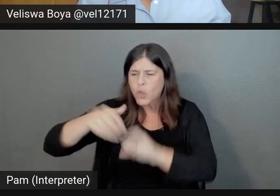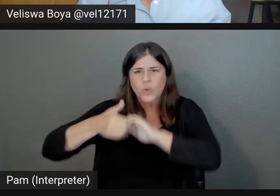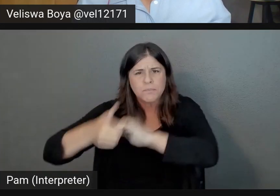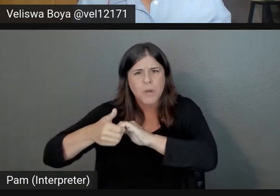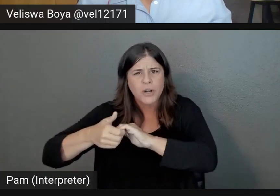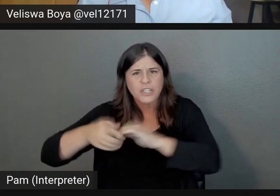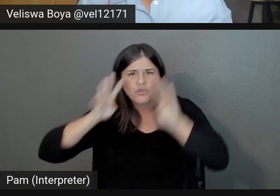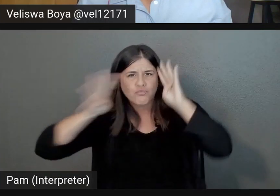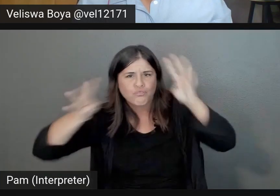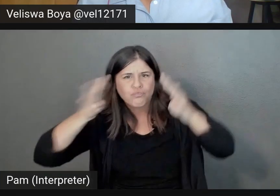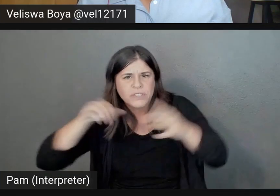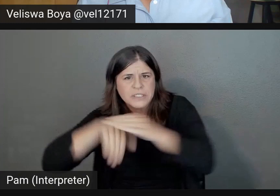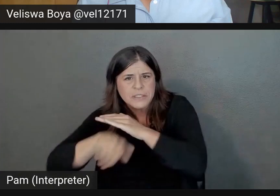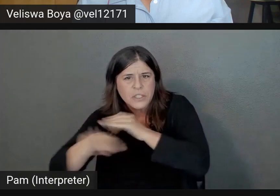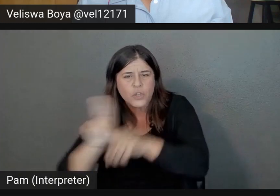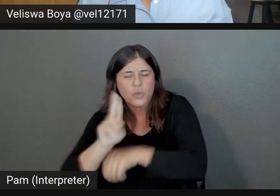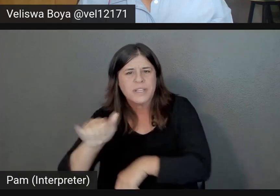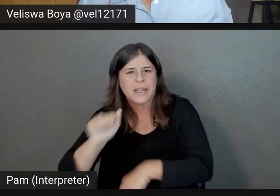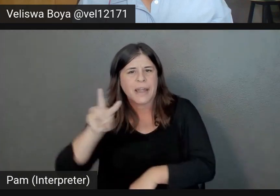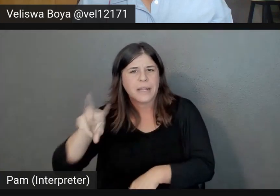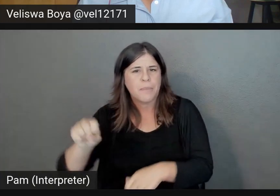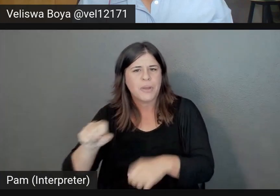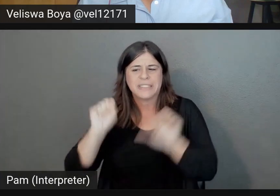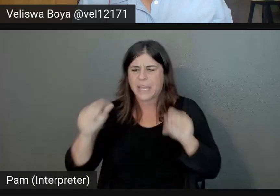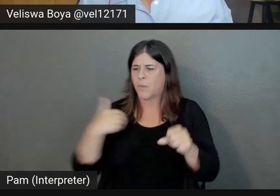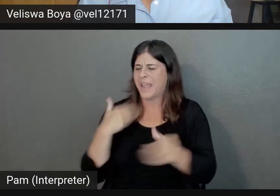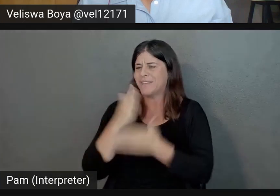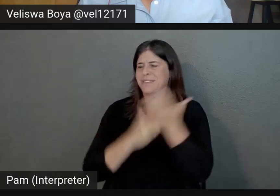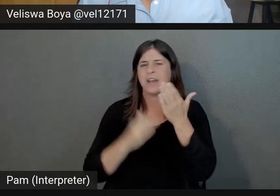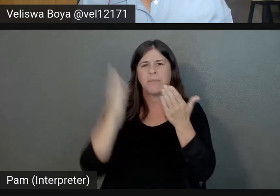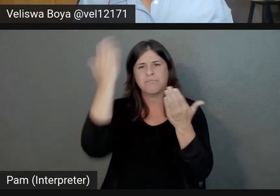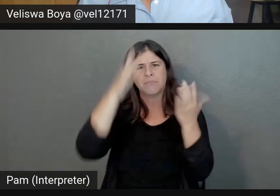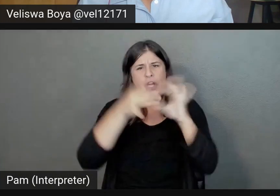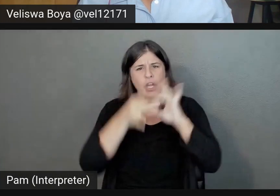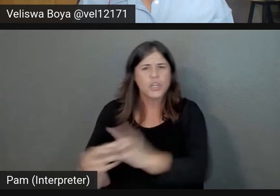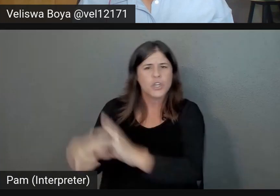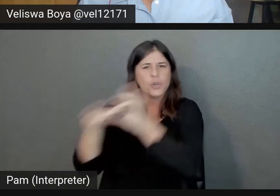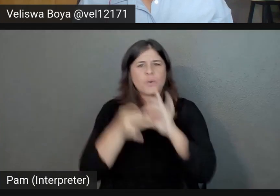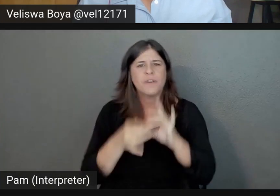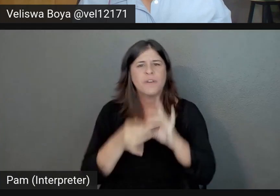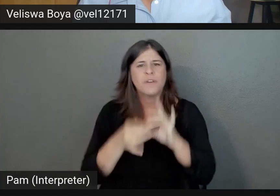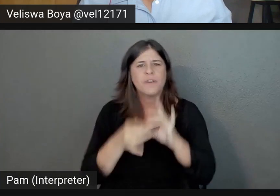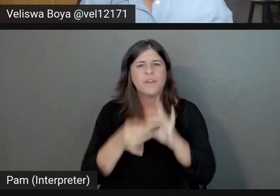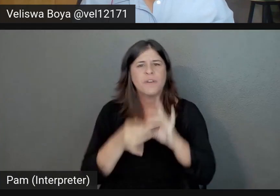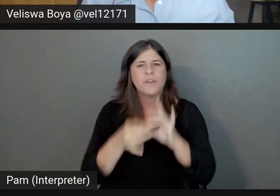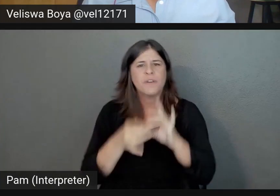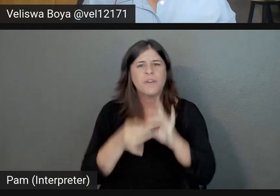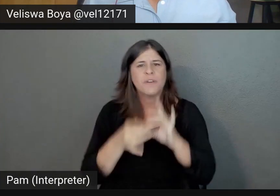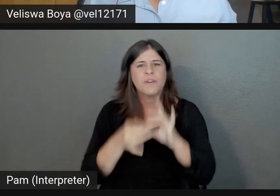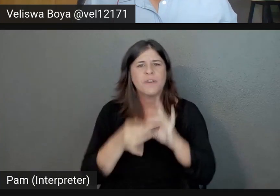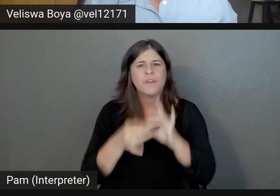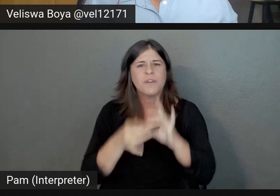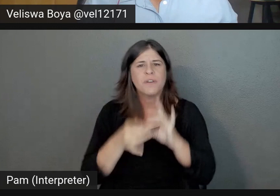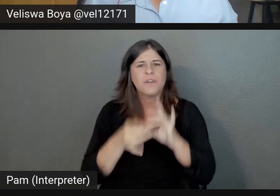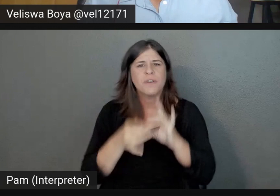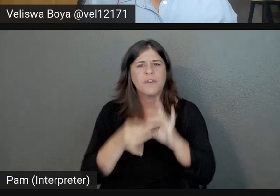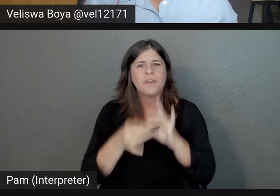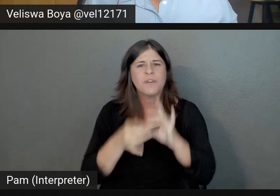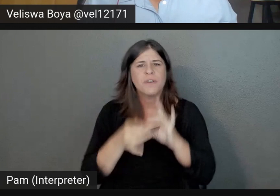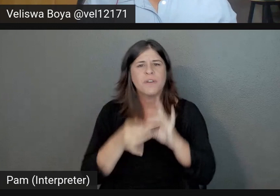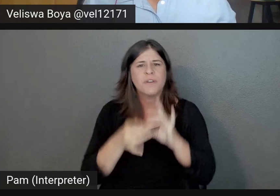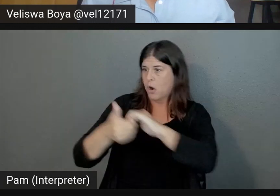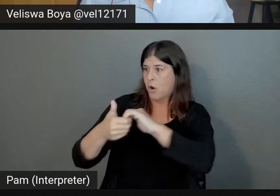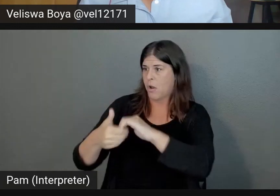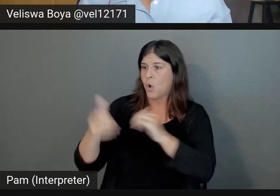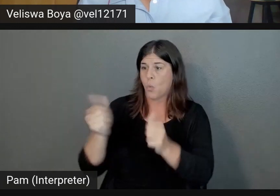integrate with AWS? Can we have some sort of unified interface, right, that allows partners to integrate with once and benefit for any new